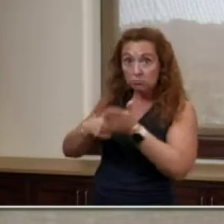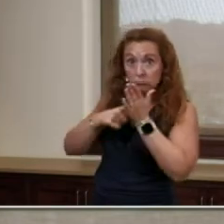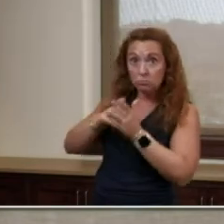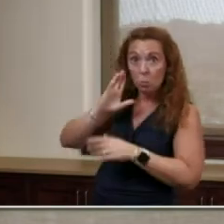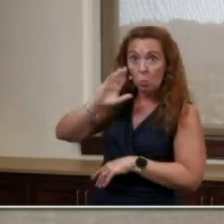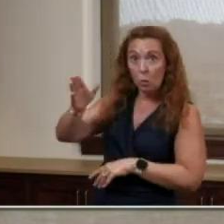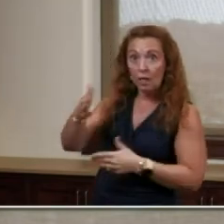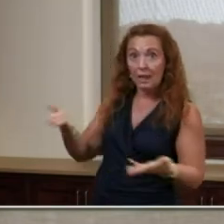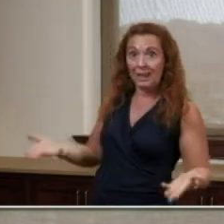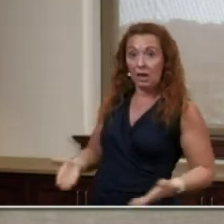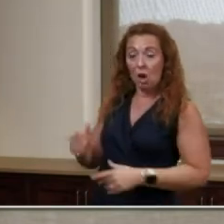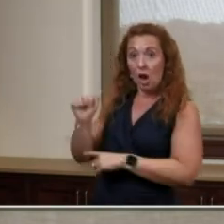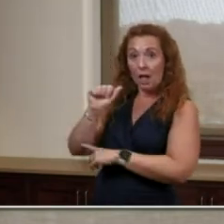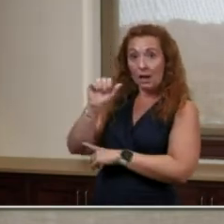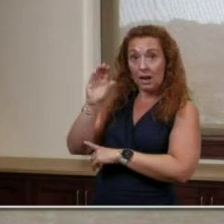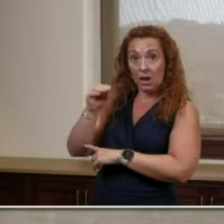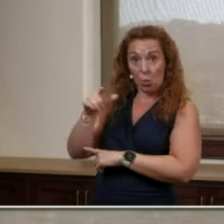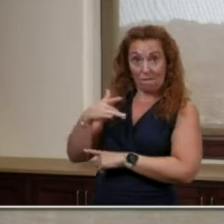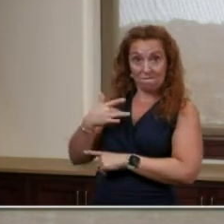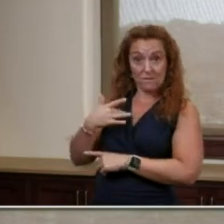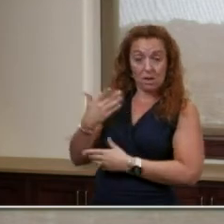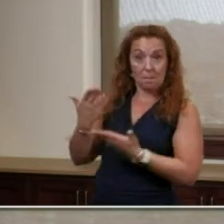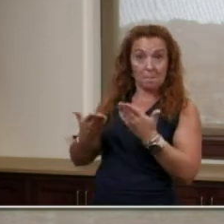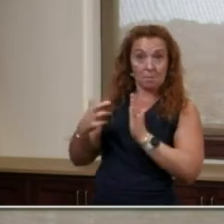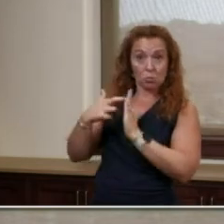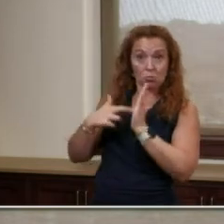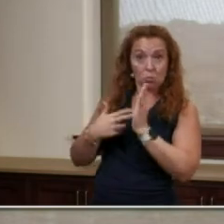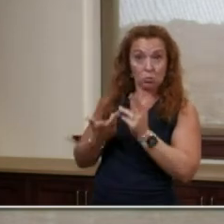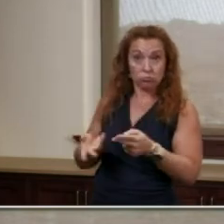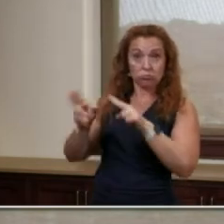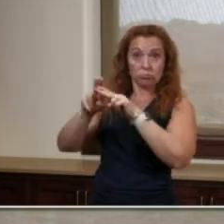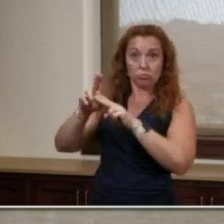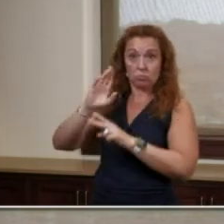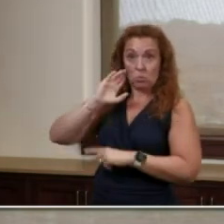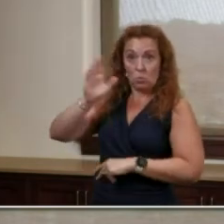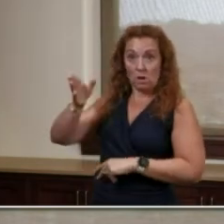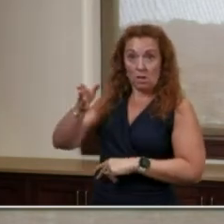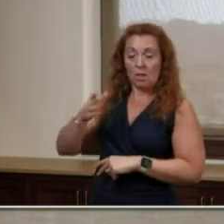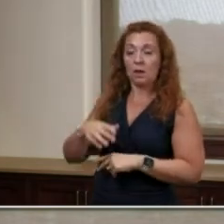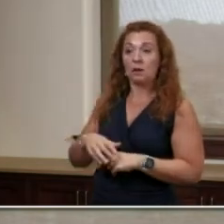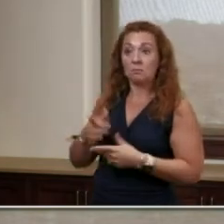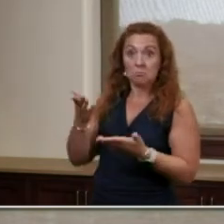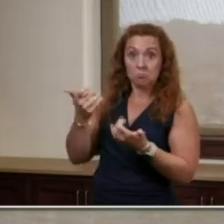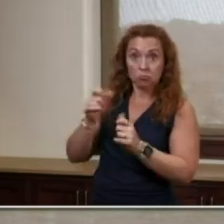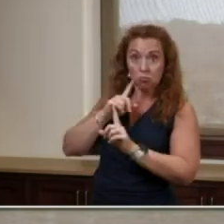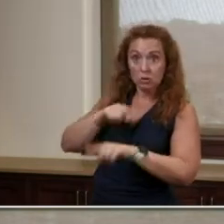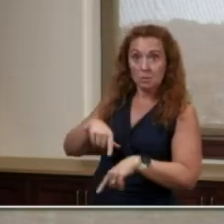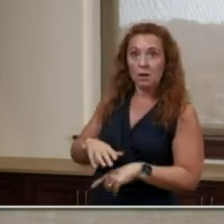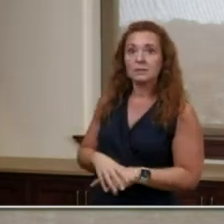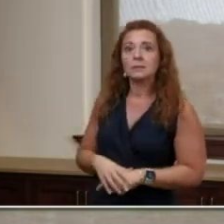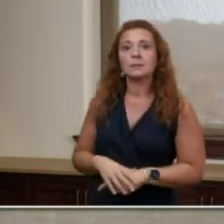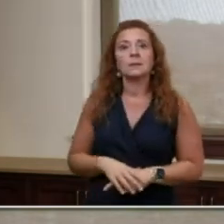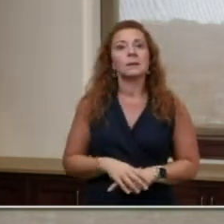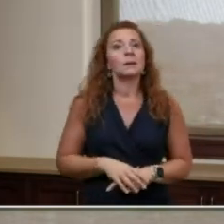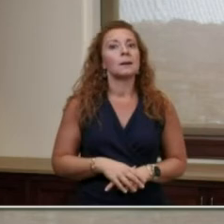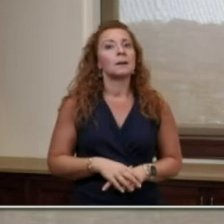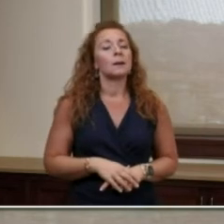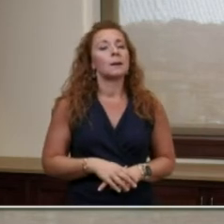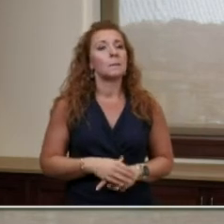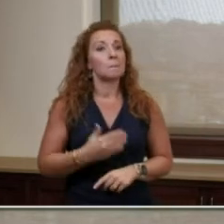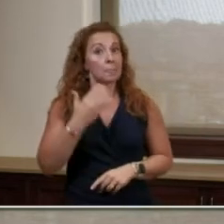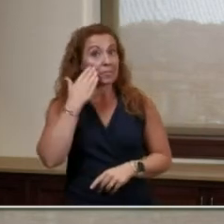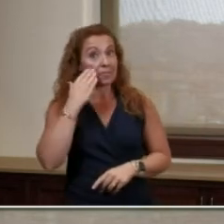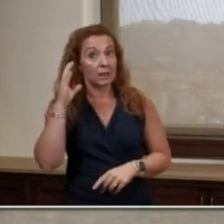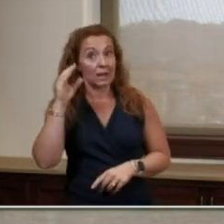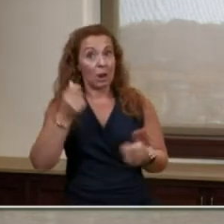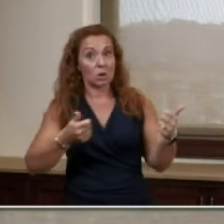is considering issuing mitigation rules beyond the CDC guidelines. Can you have any response to that? I think our